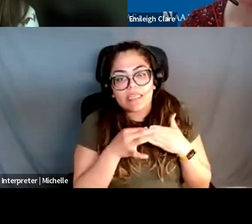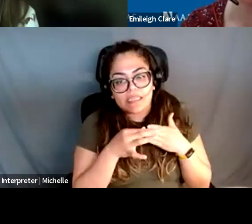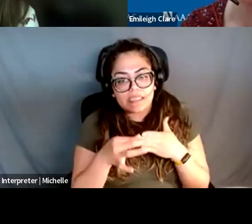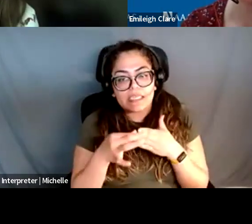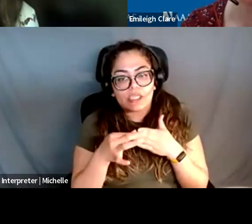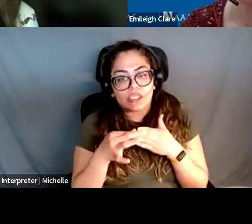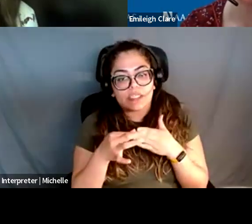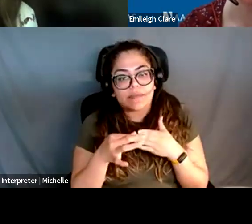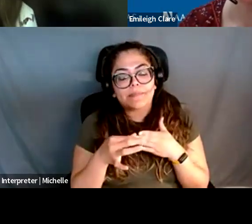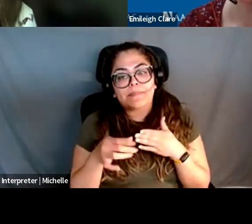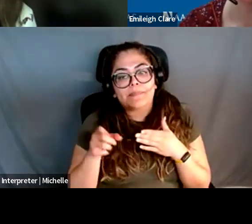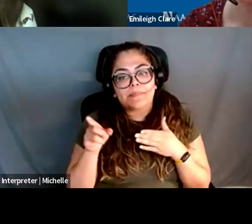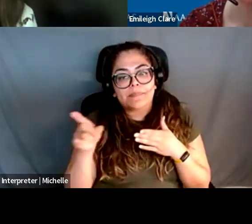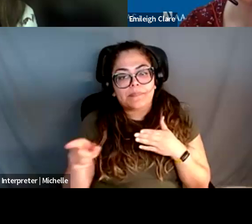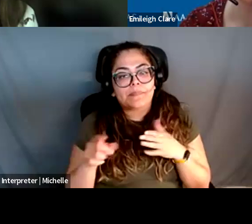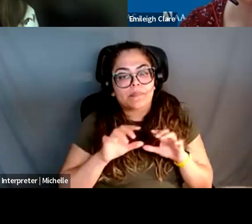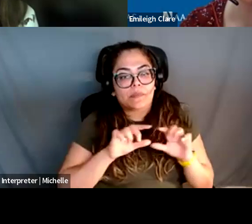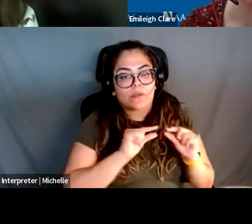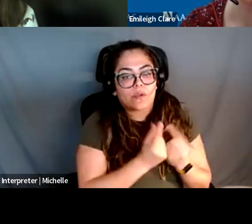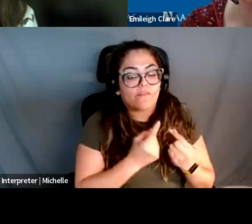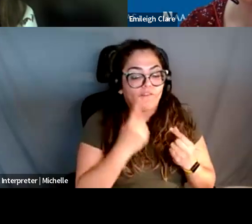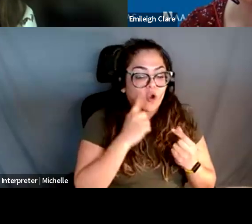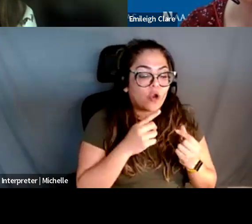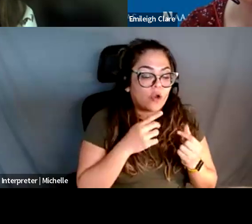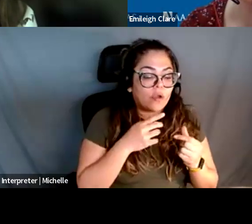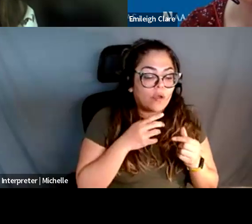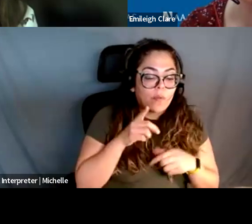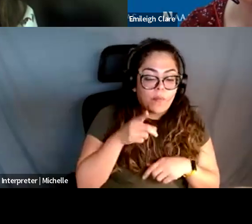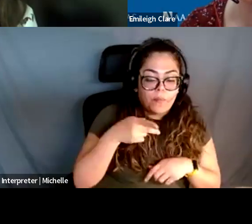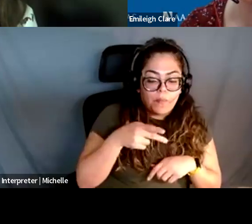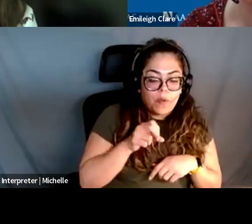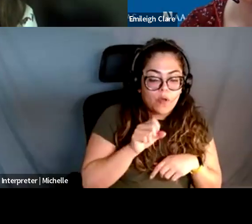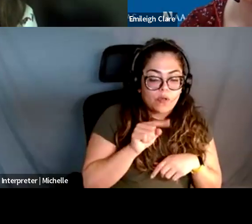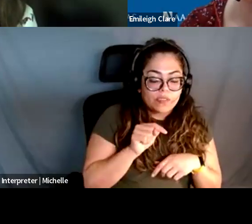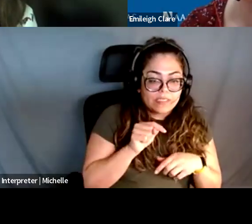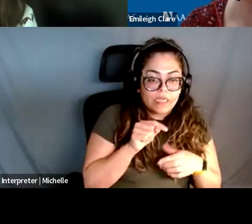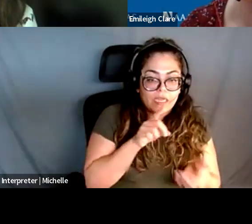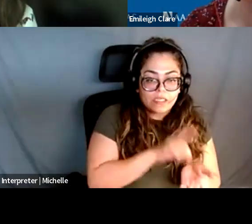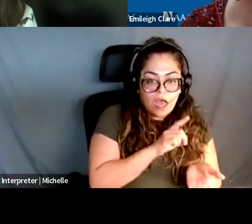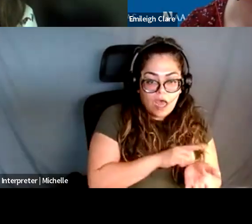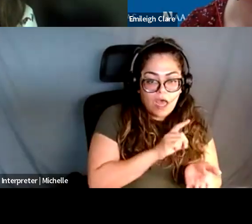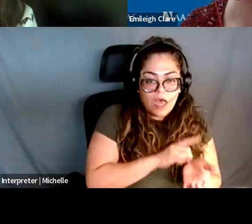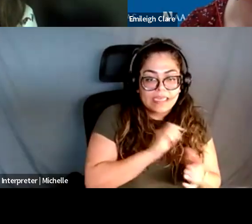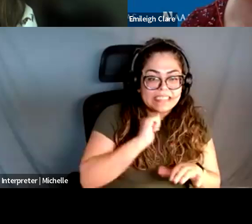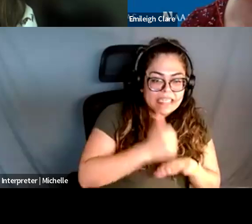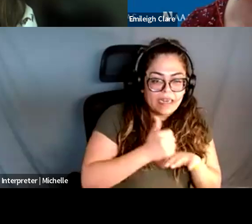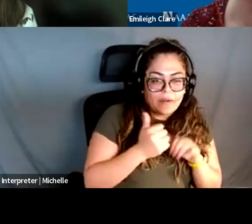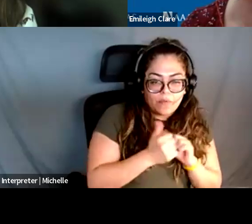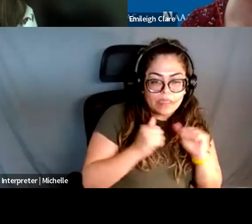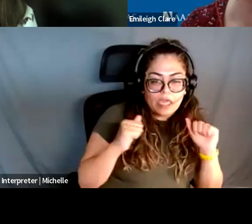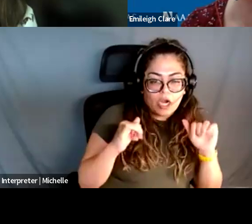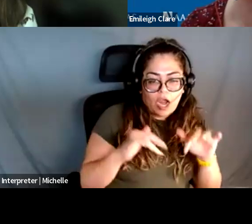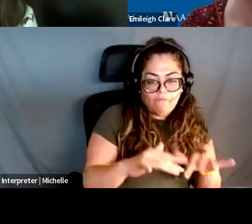postdocs. So we have one for postdocs that is kind of held in conjunction with our conference. And then we have a separate